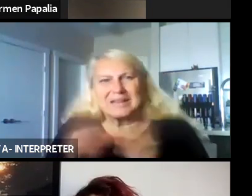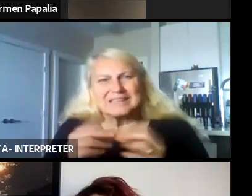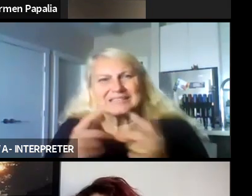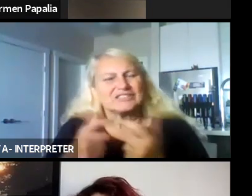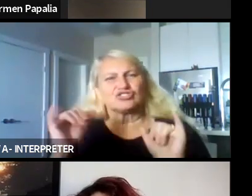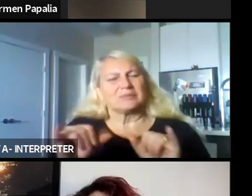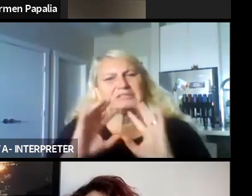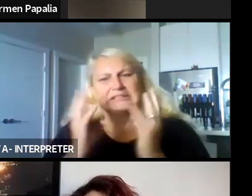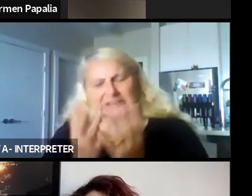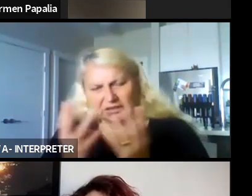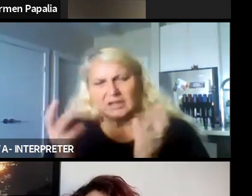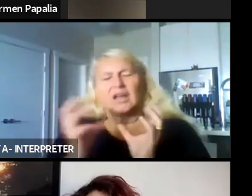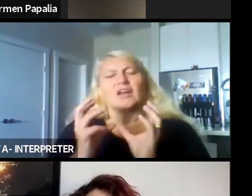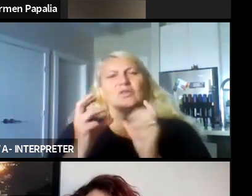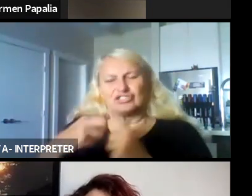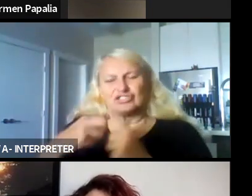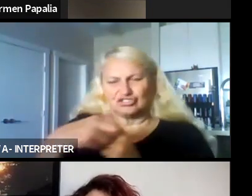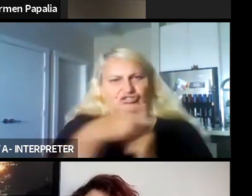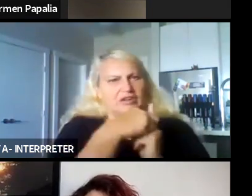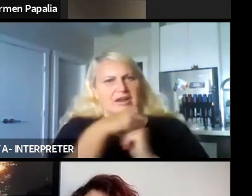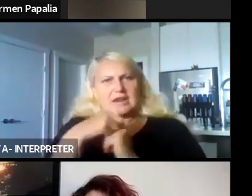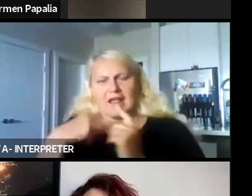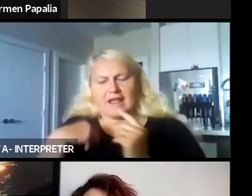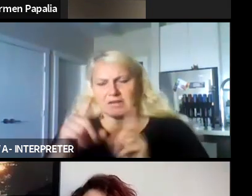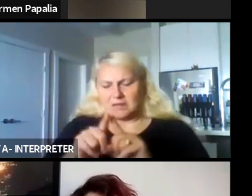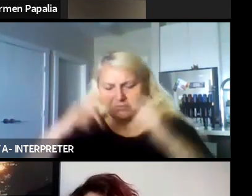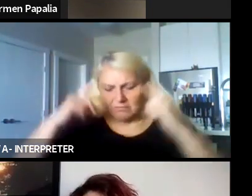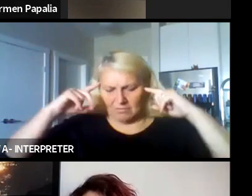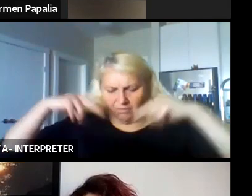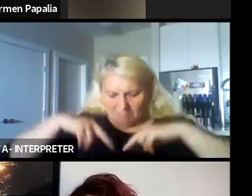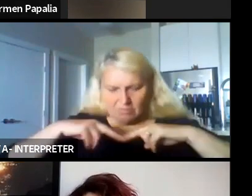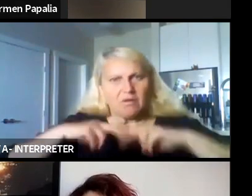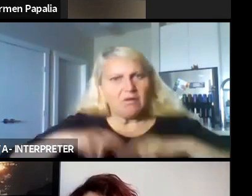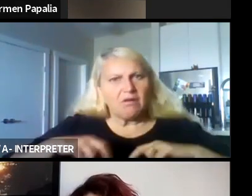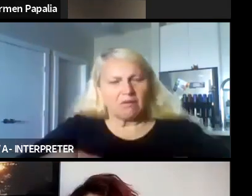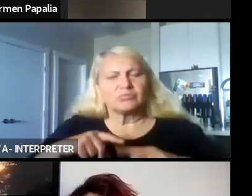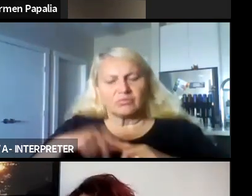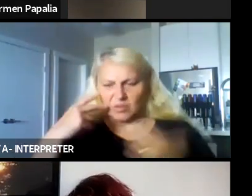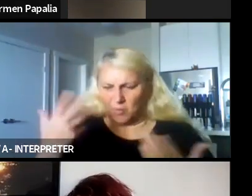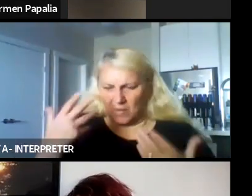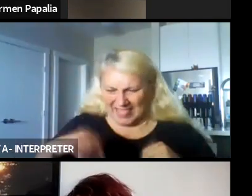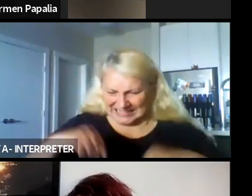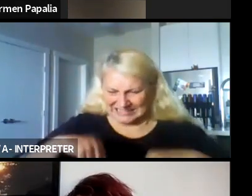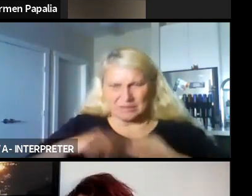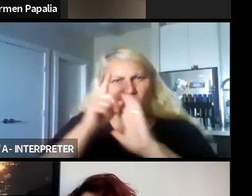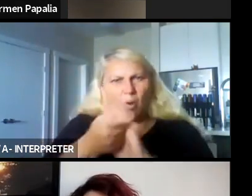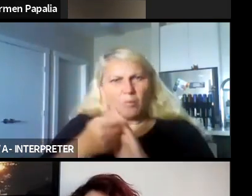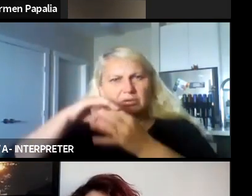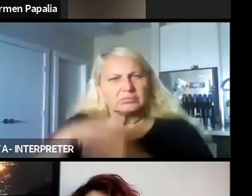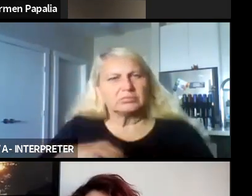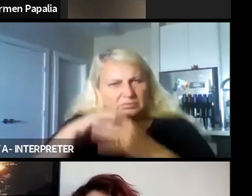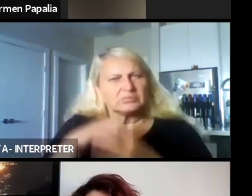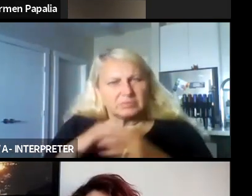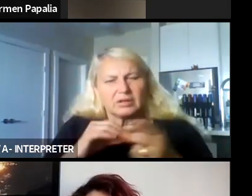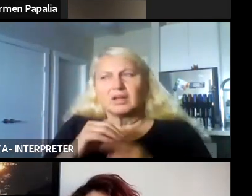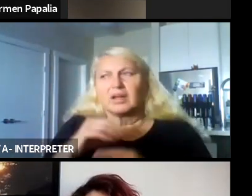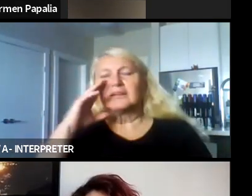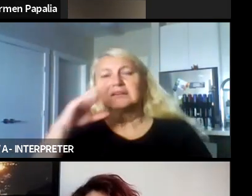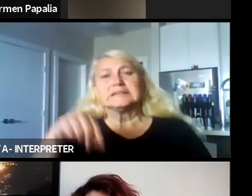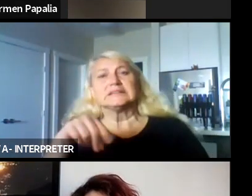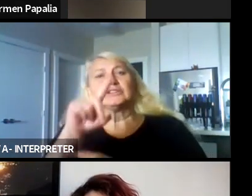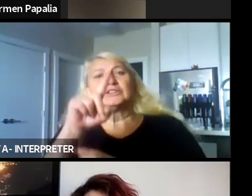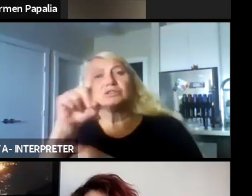and like hold space for each other and hold each other for whatever you're sitting in. And so I find sometimes with these Zoom meetings,